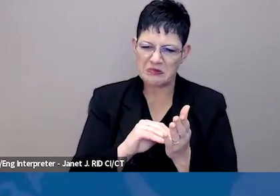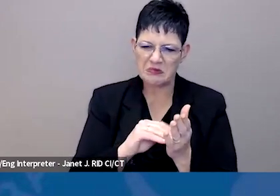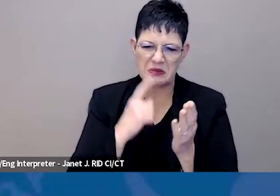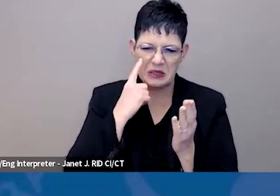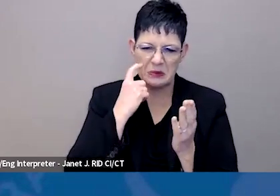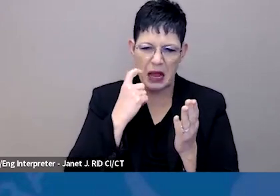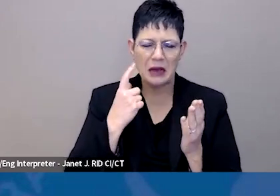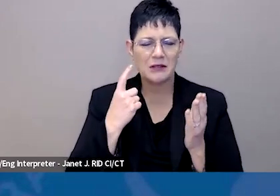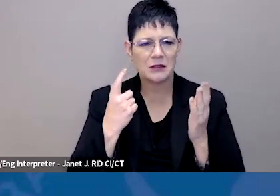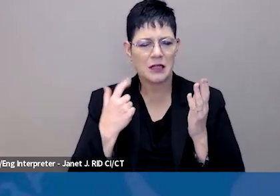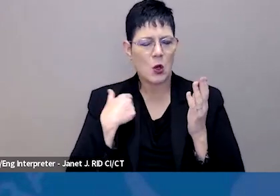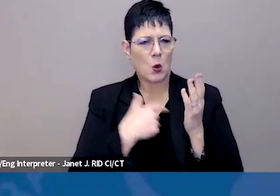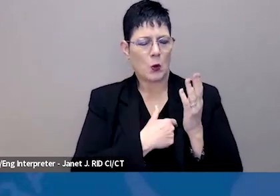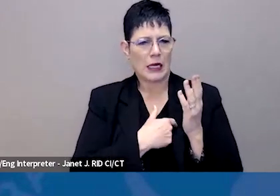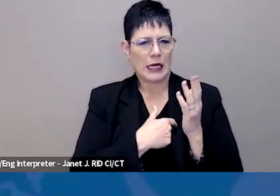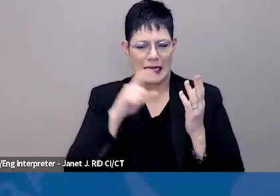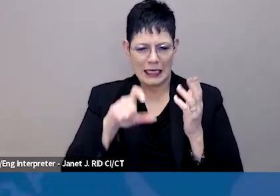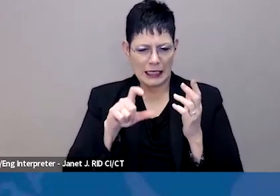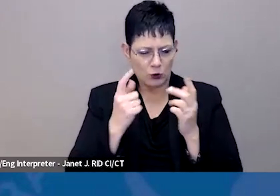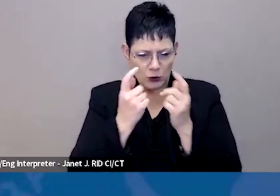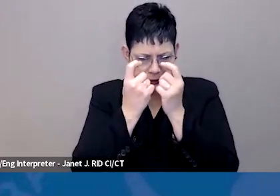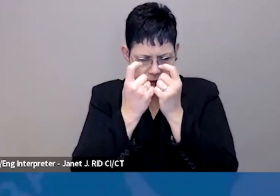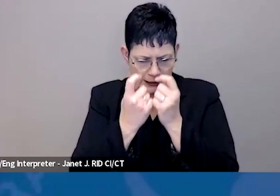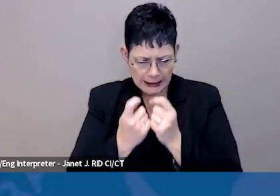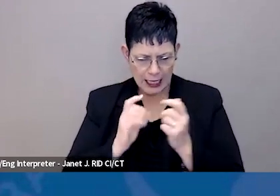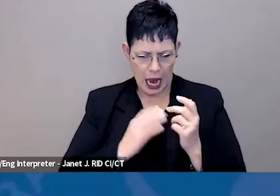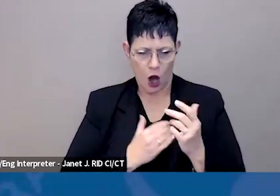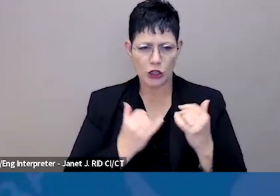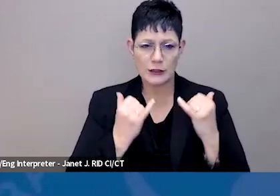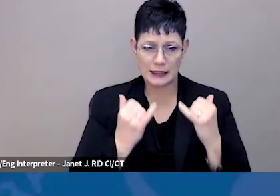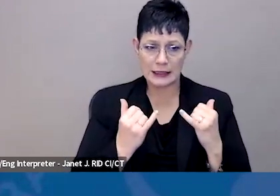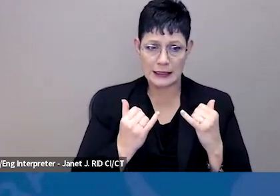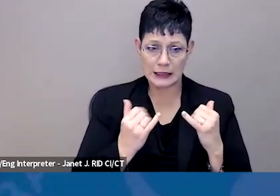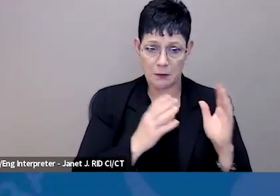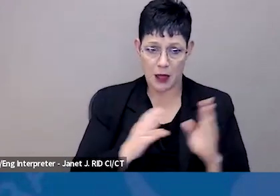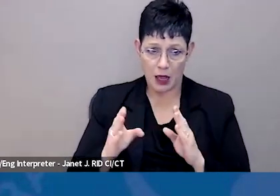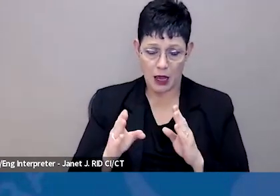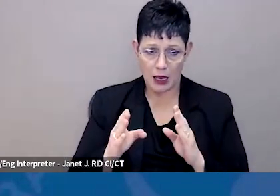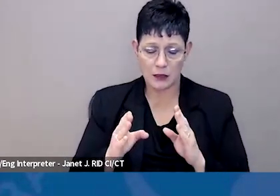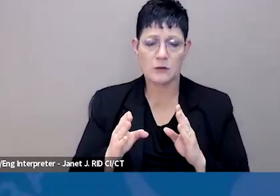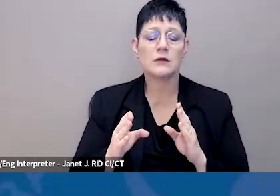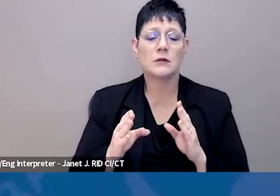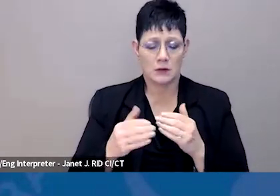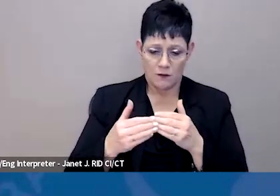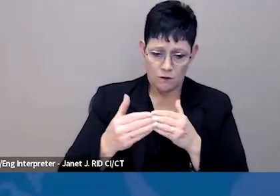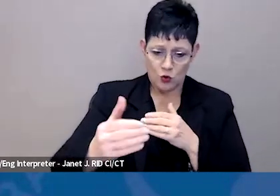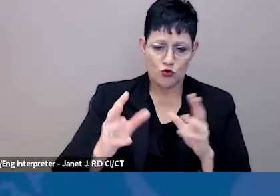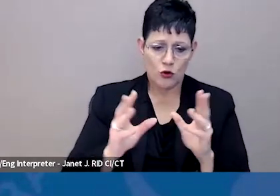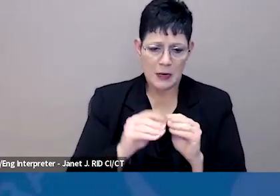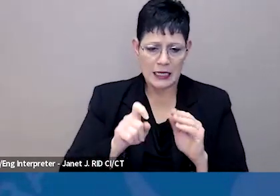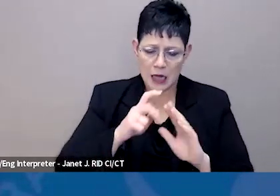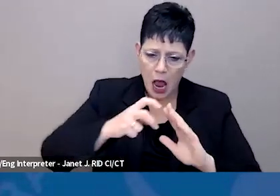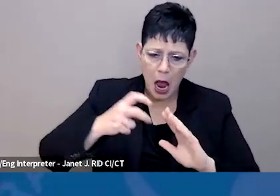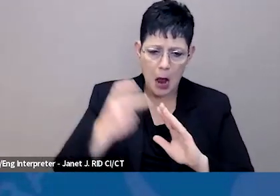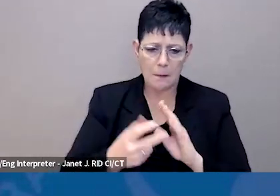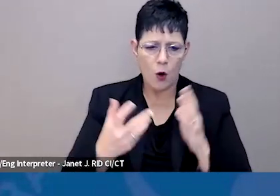we begin to pull apart the existing strategy and in subsequent meetings and begin to delve into